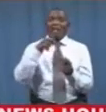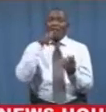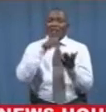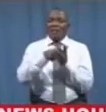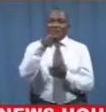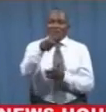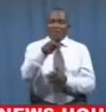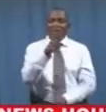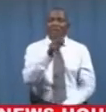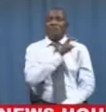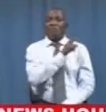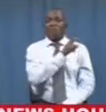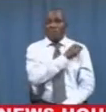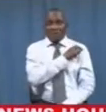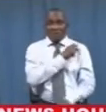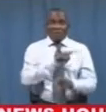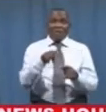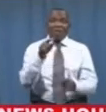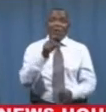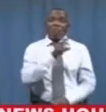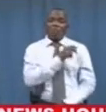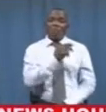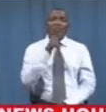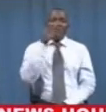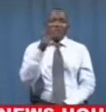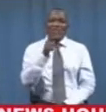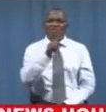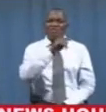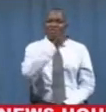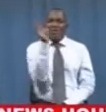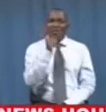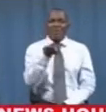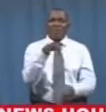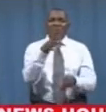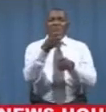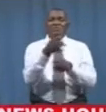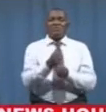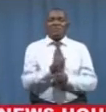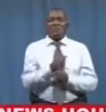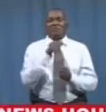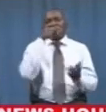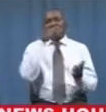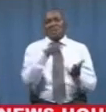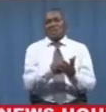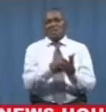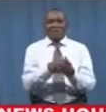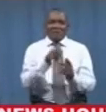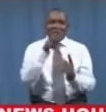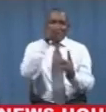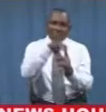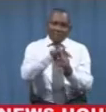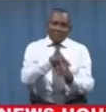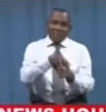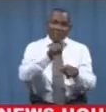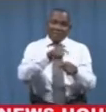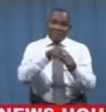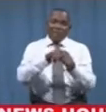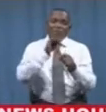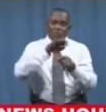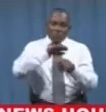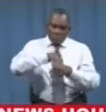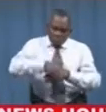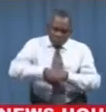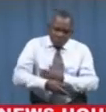with notification, police sources say the said notification did not get to the police at the time of the vigil.